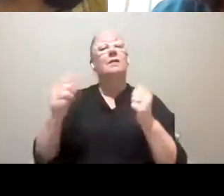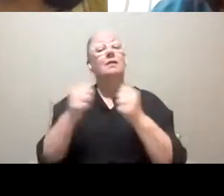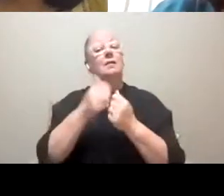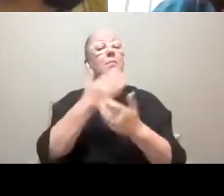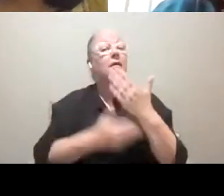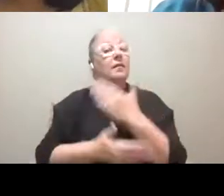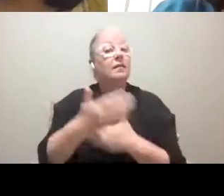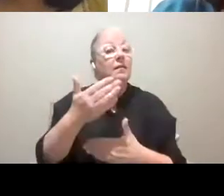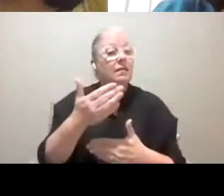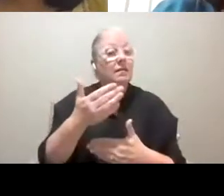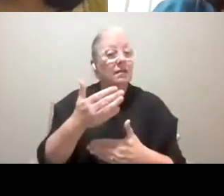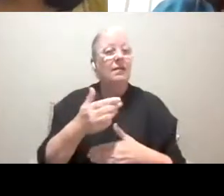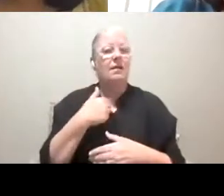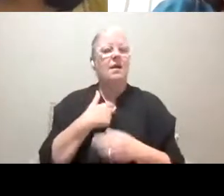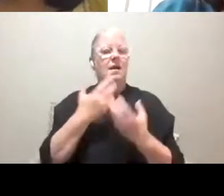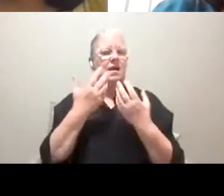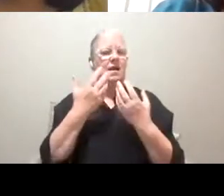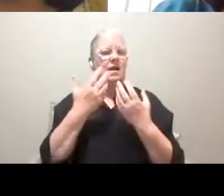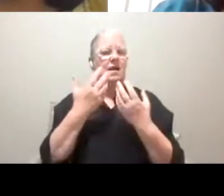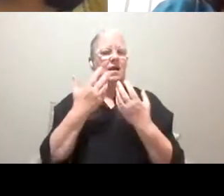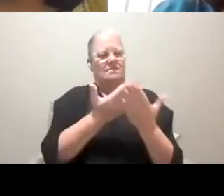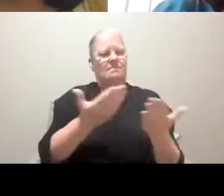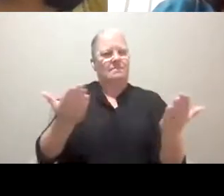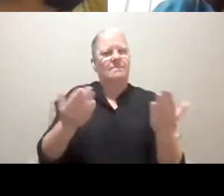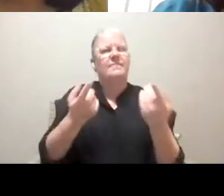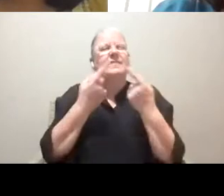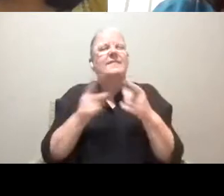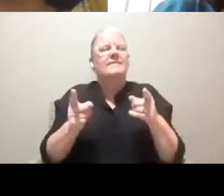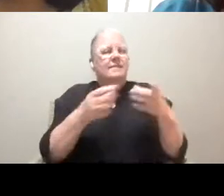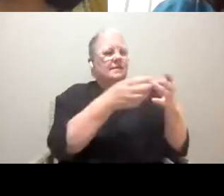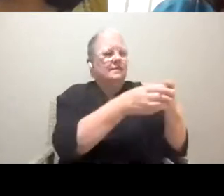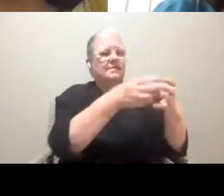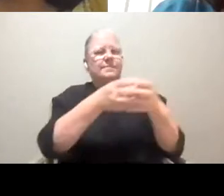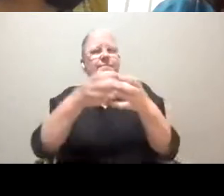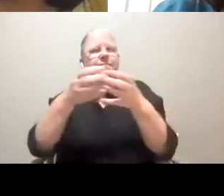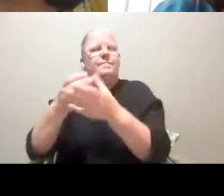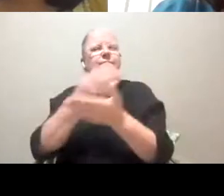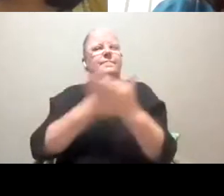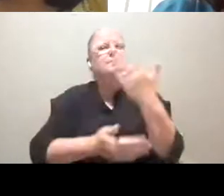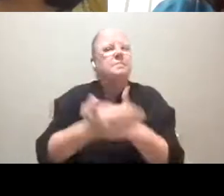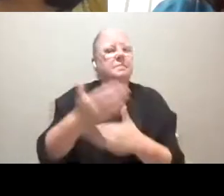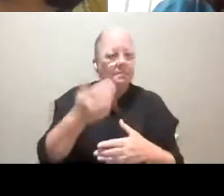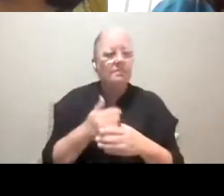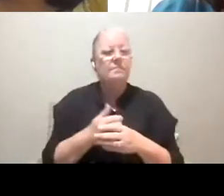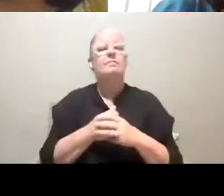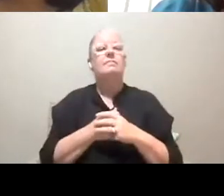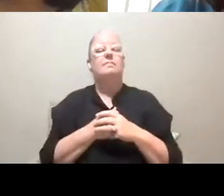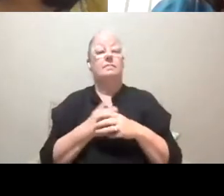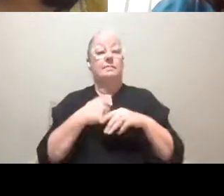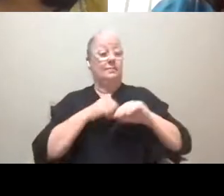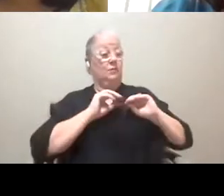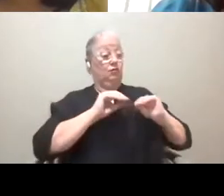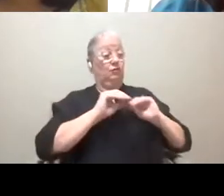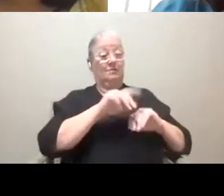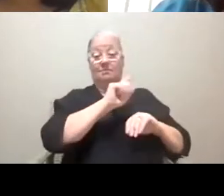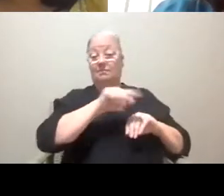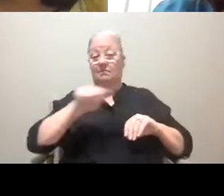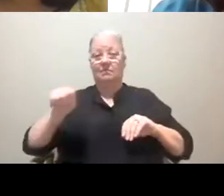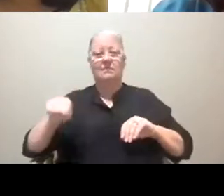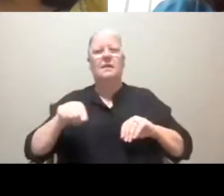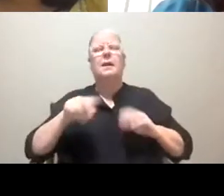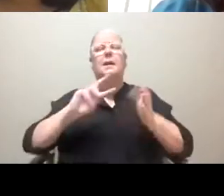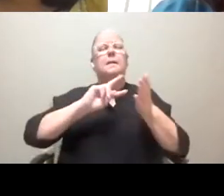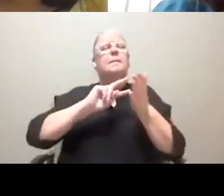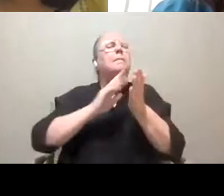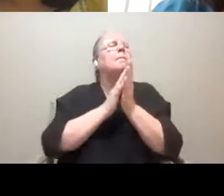and of different categories of disabilities. So we trained them about safeguarding, and they are able